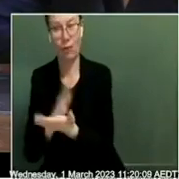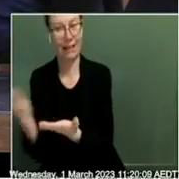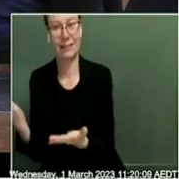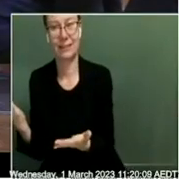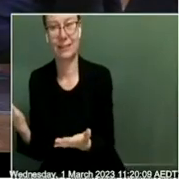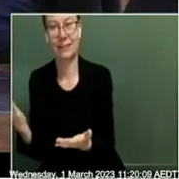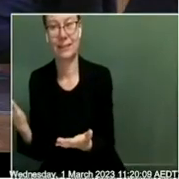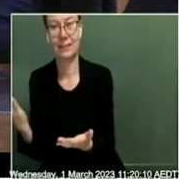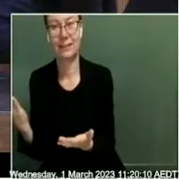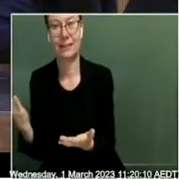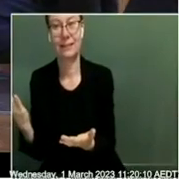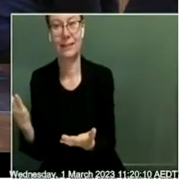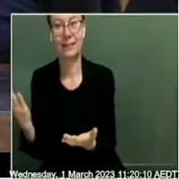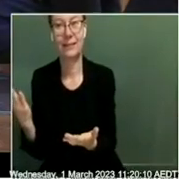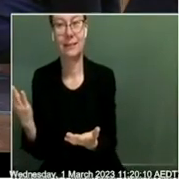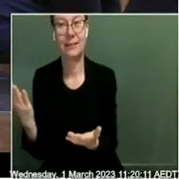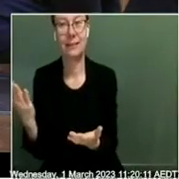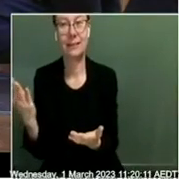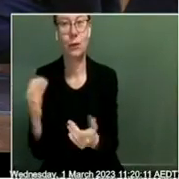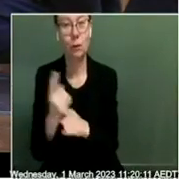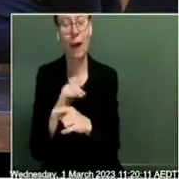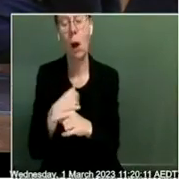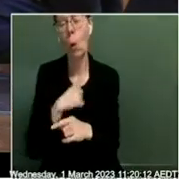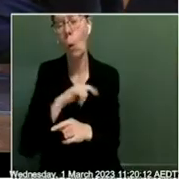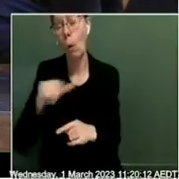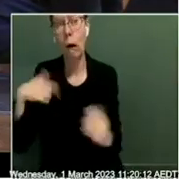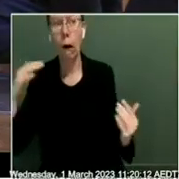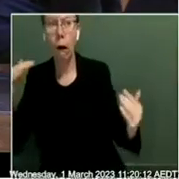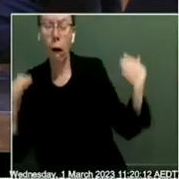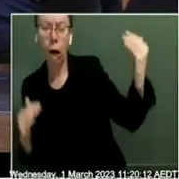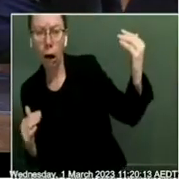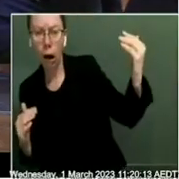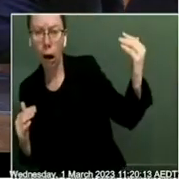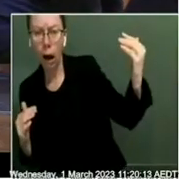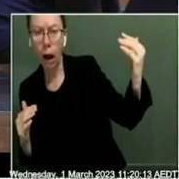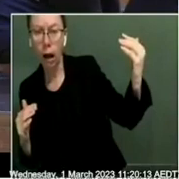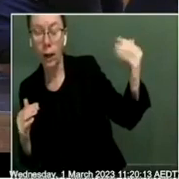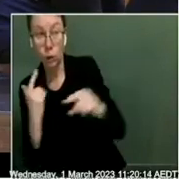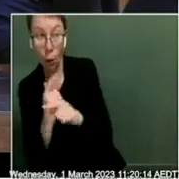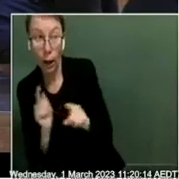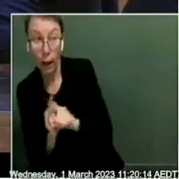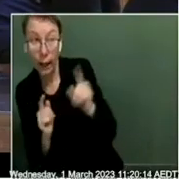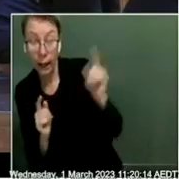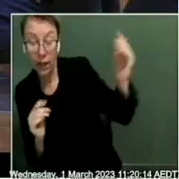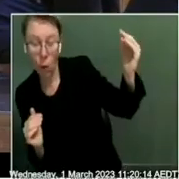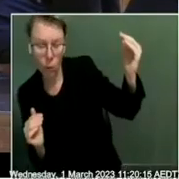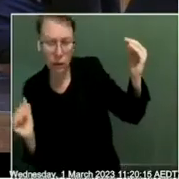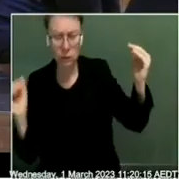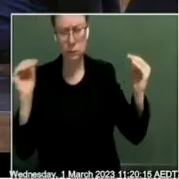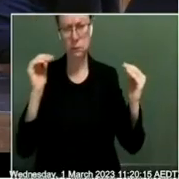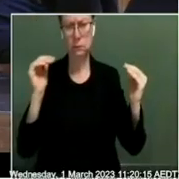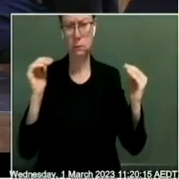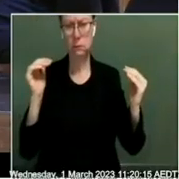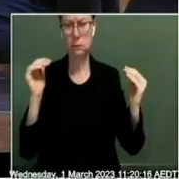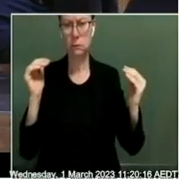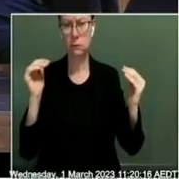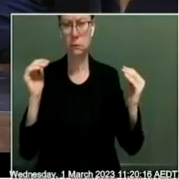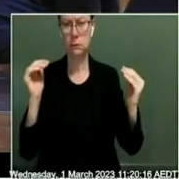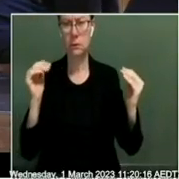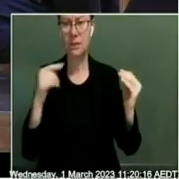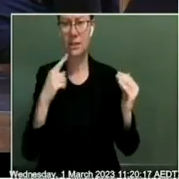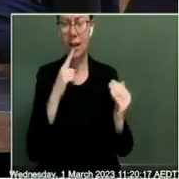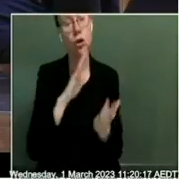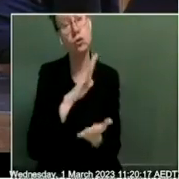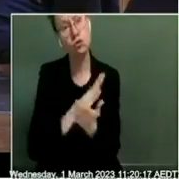and they're up there. We've got to speak to that and say, not just say, truth or treaty, we've got to say this in